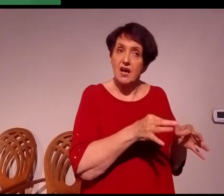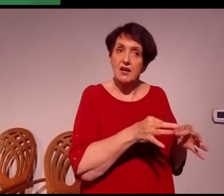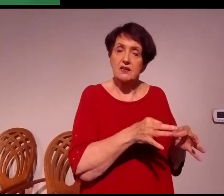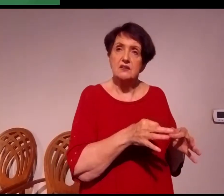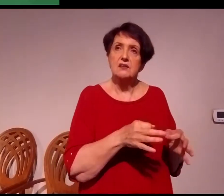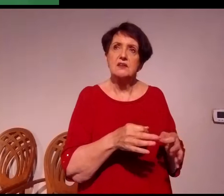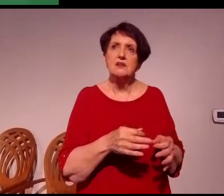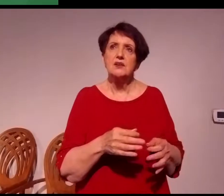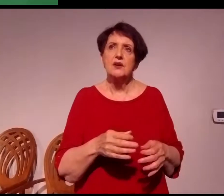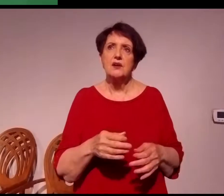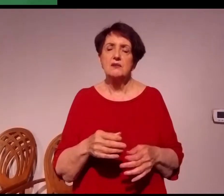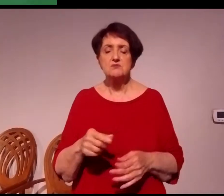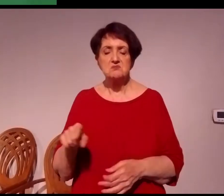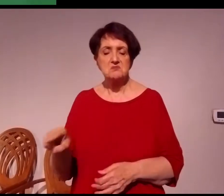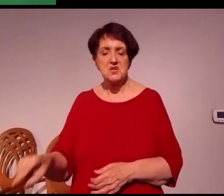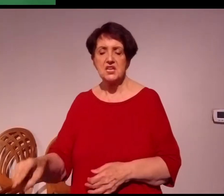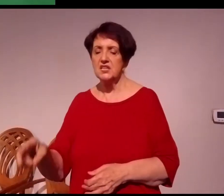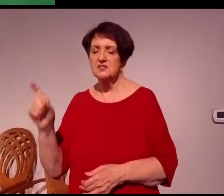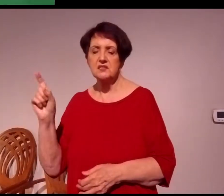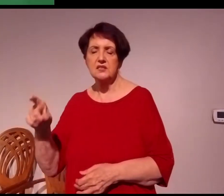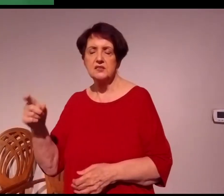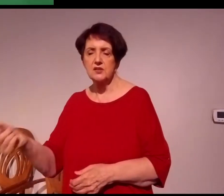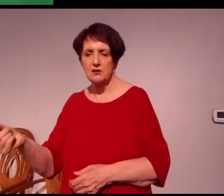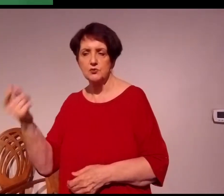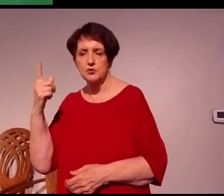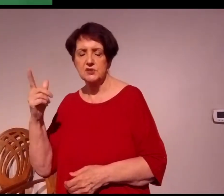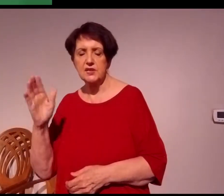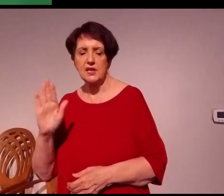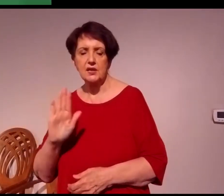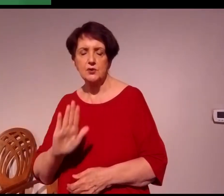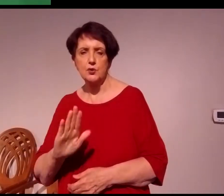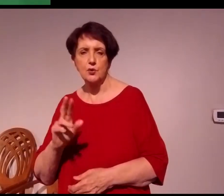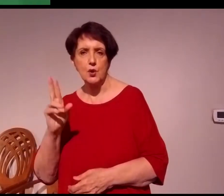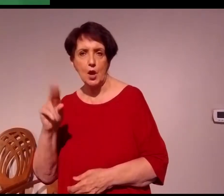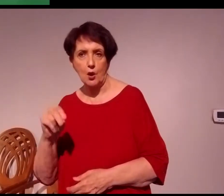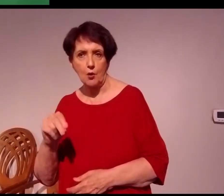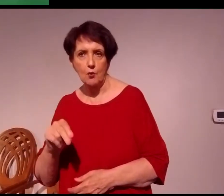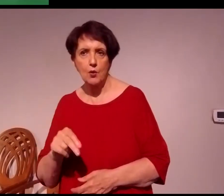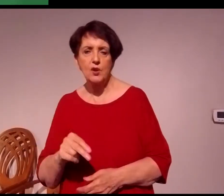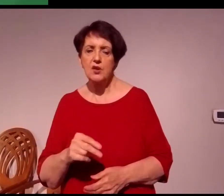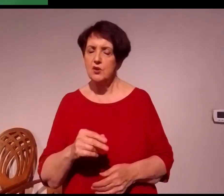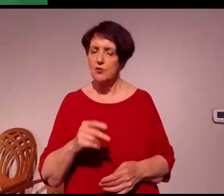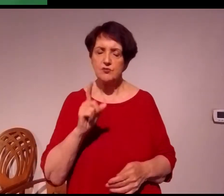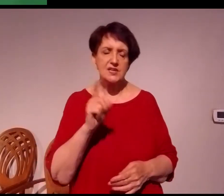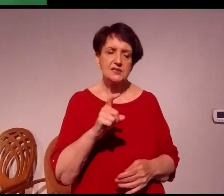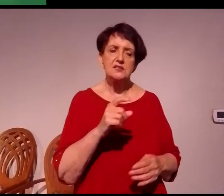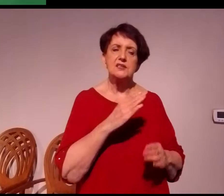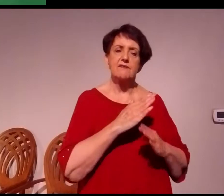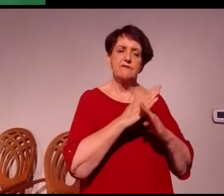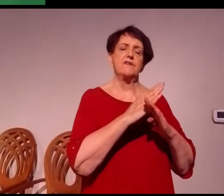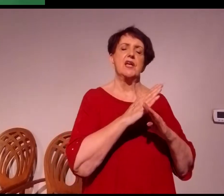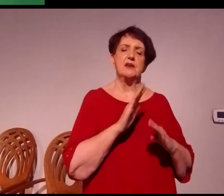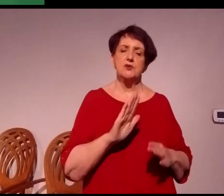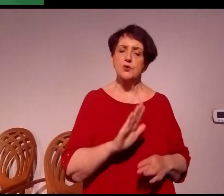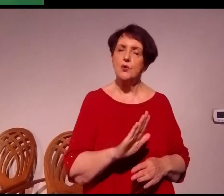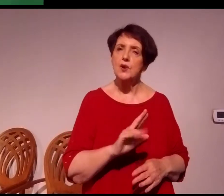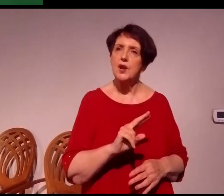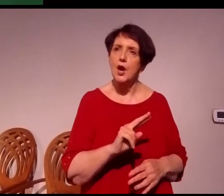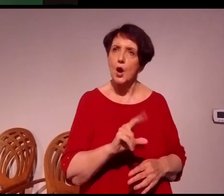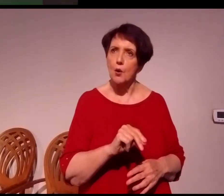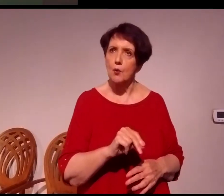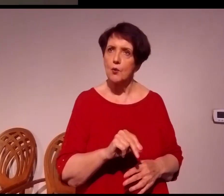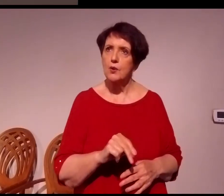not need to understand your no. You do not need to defend your no, nor do you need to explain